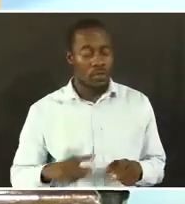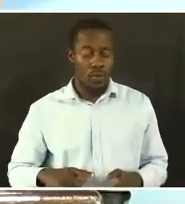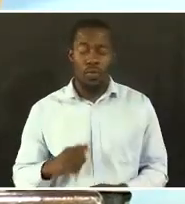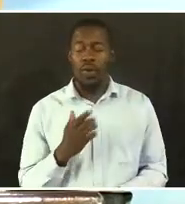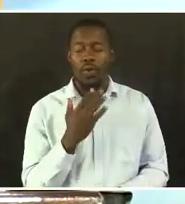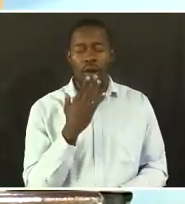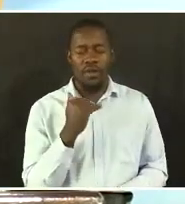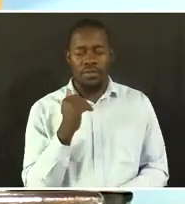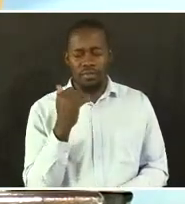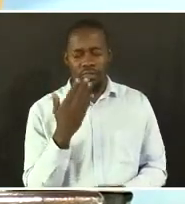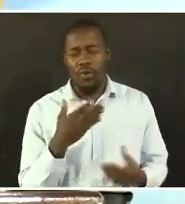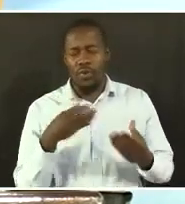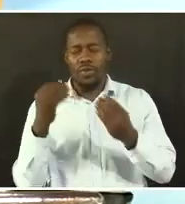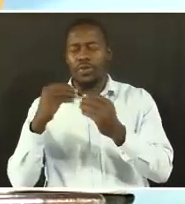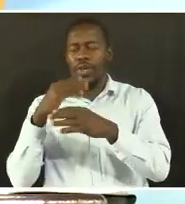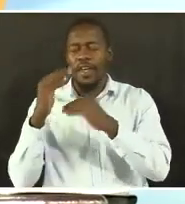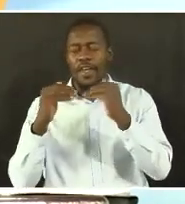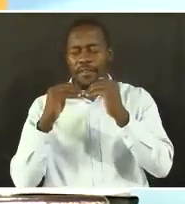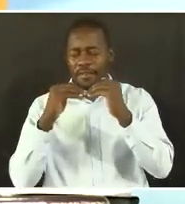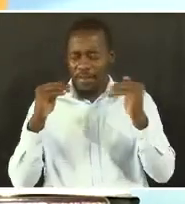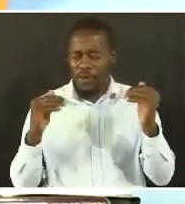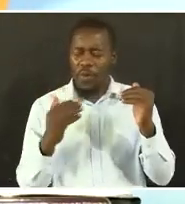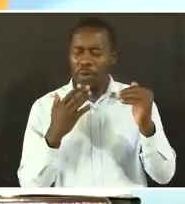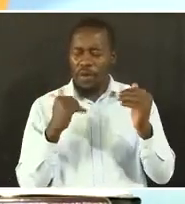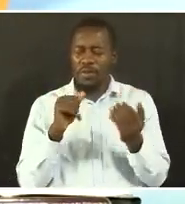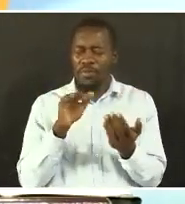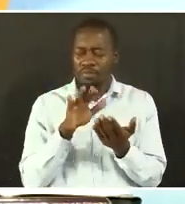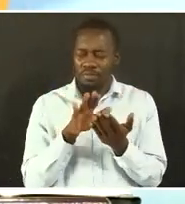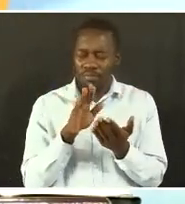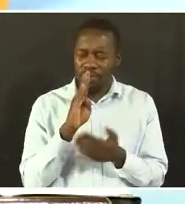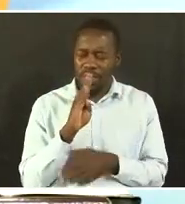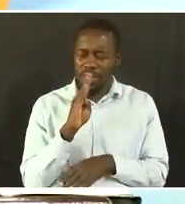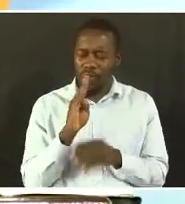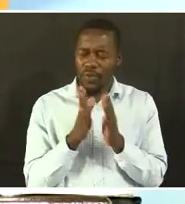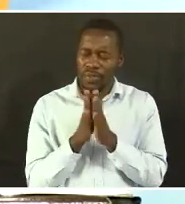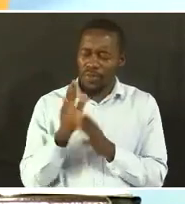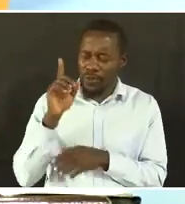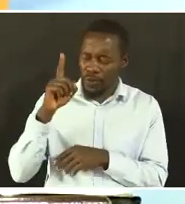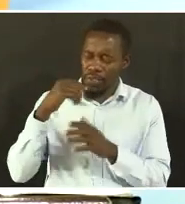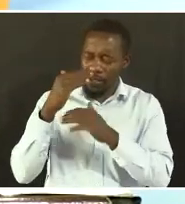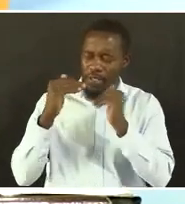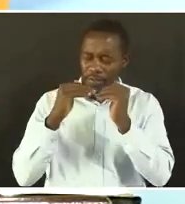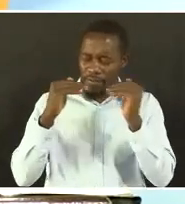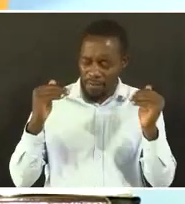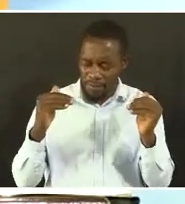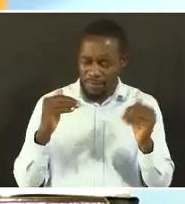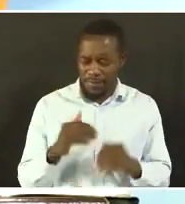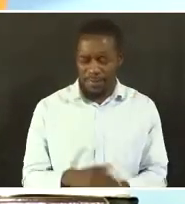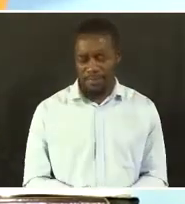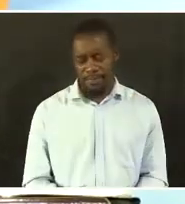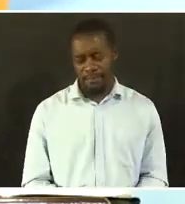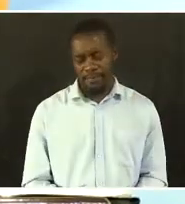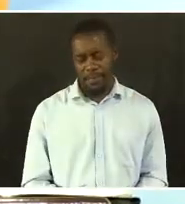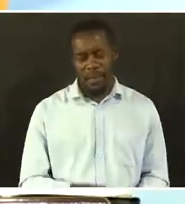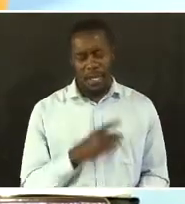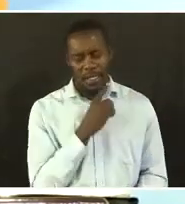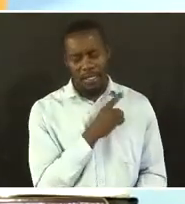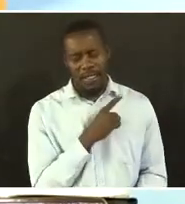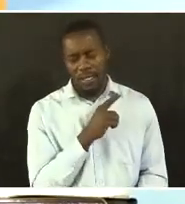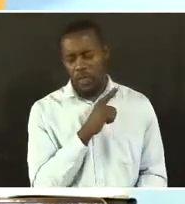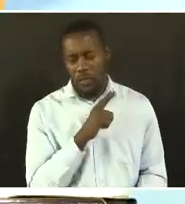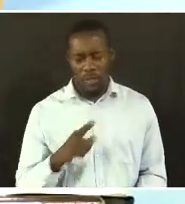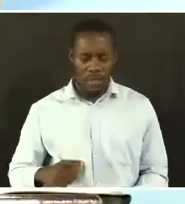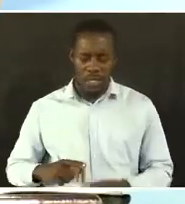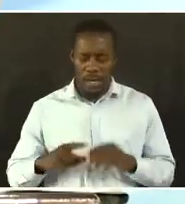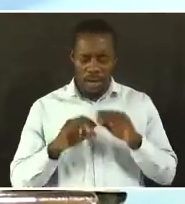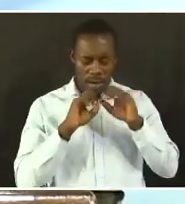ye blessed of my Father into the kingdom prepared for you from the beginning of the world. Dear Lord,